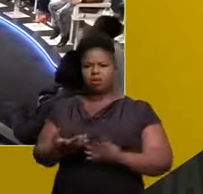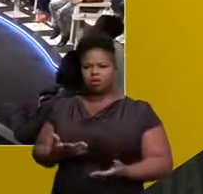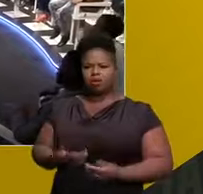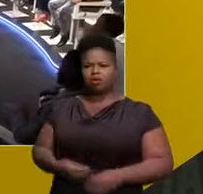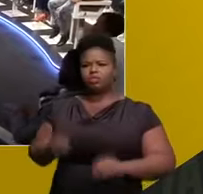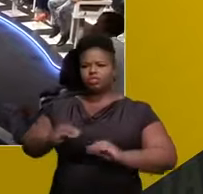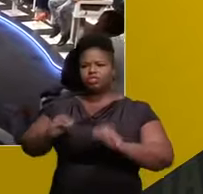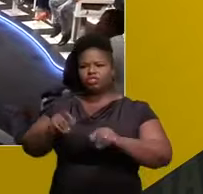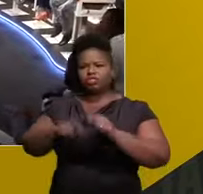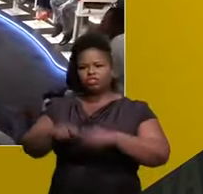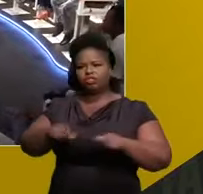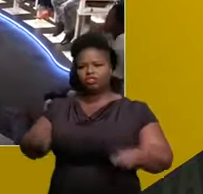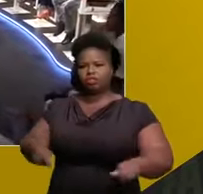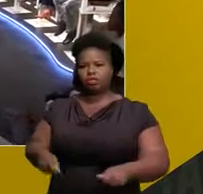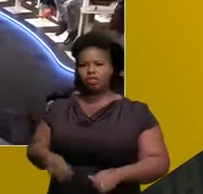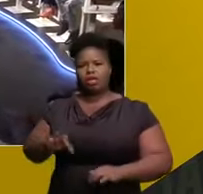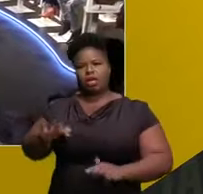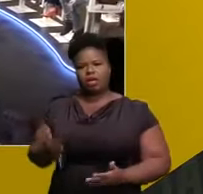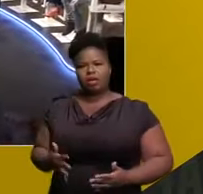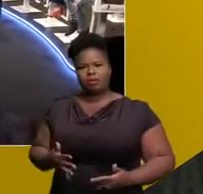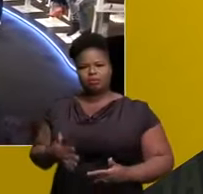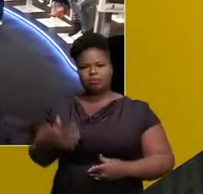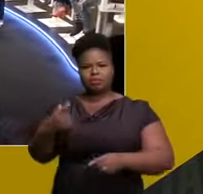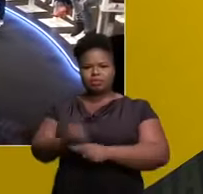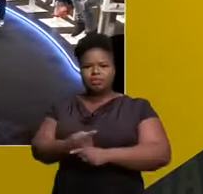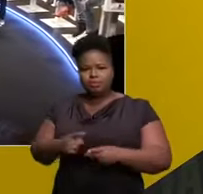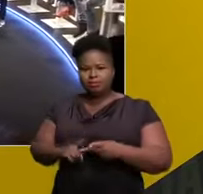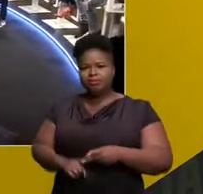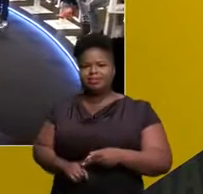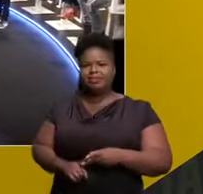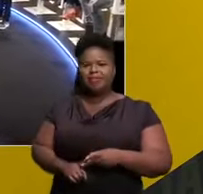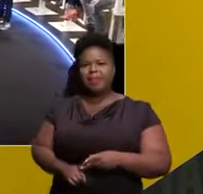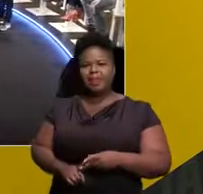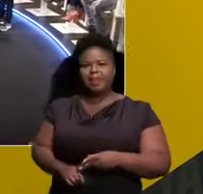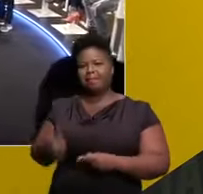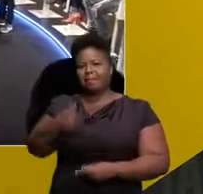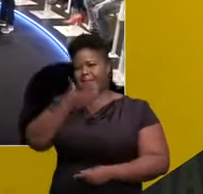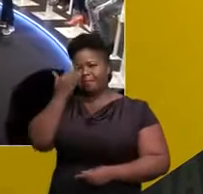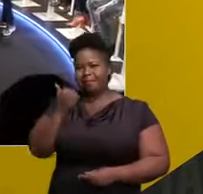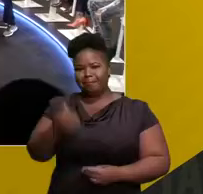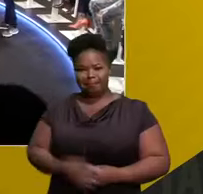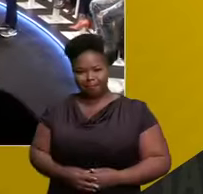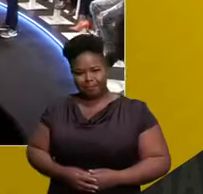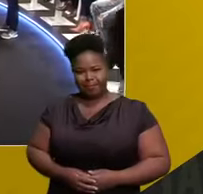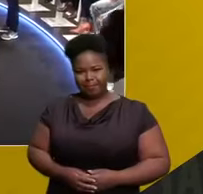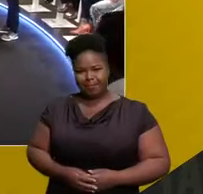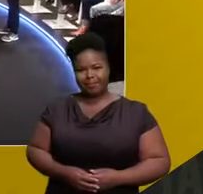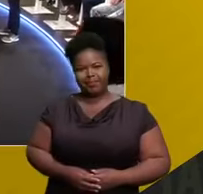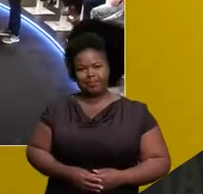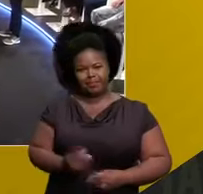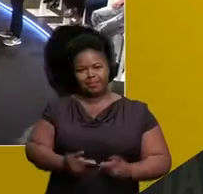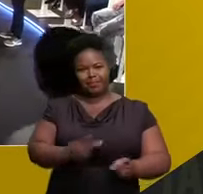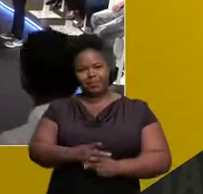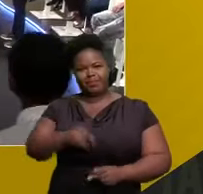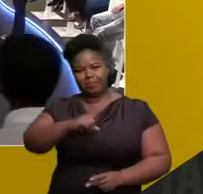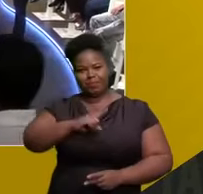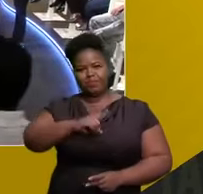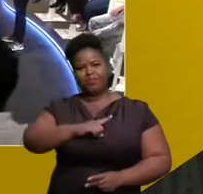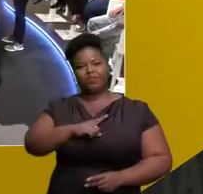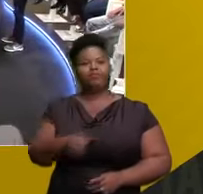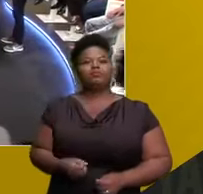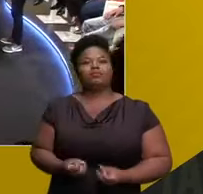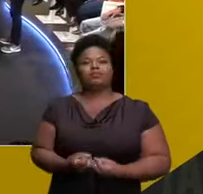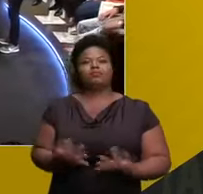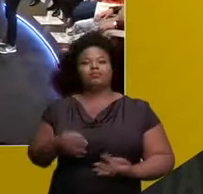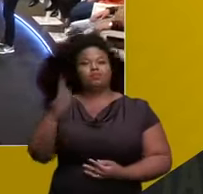teaching children what dissector and insect. I don't know, man. I don't know. Yes, if it's in a corner, kumbuzu kuthi abantu